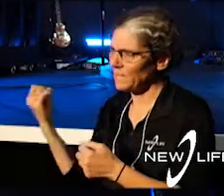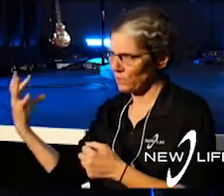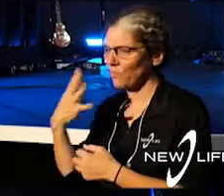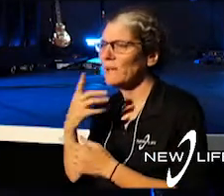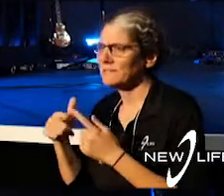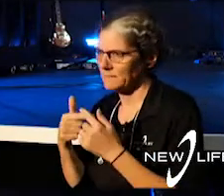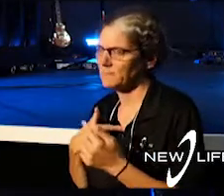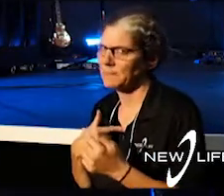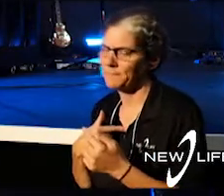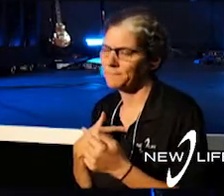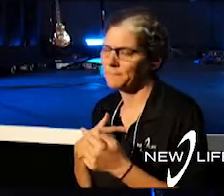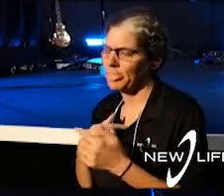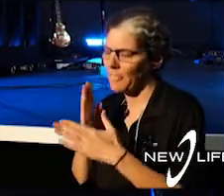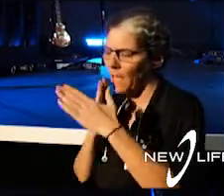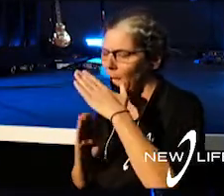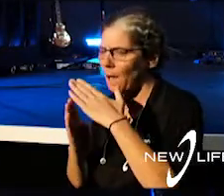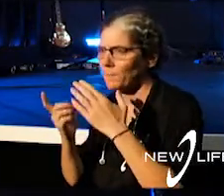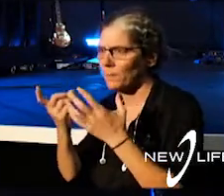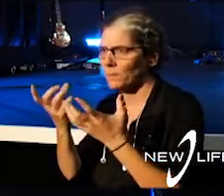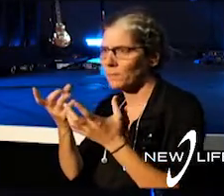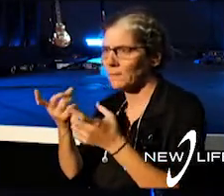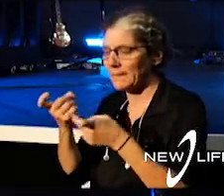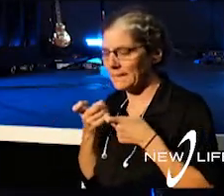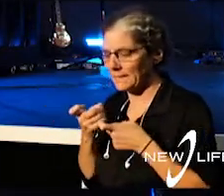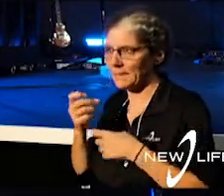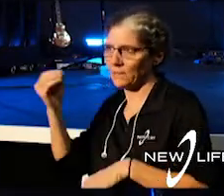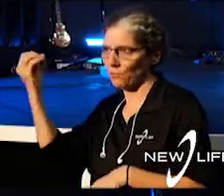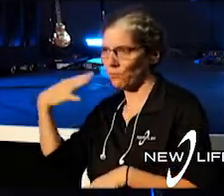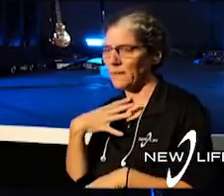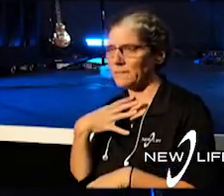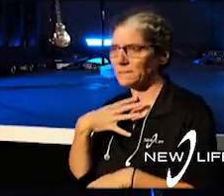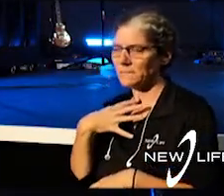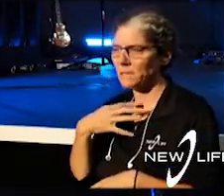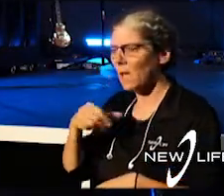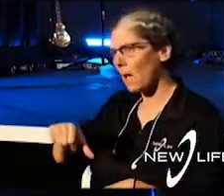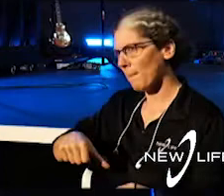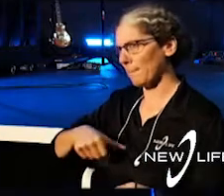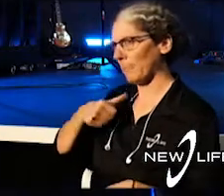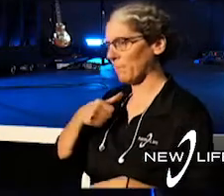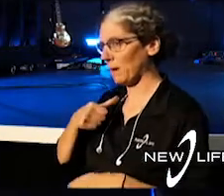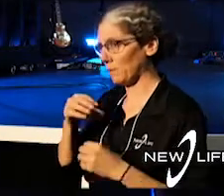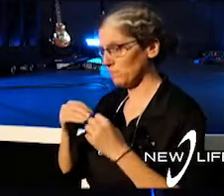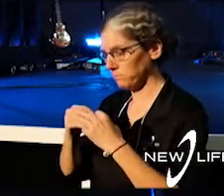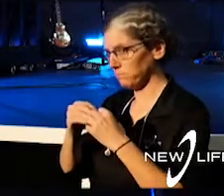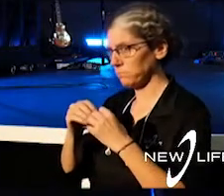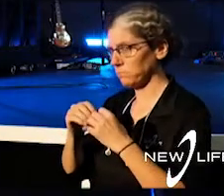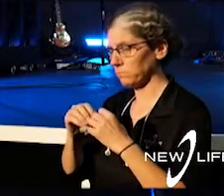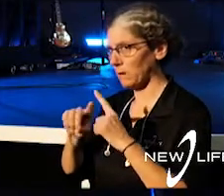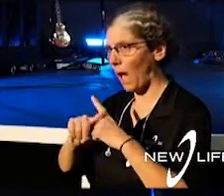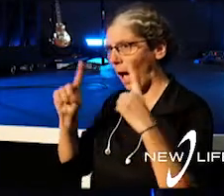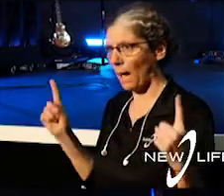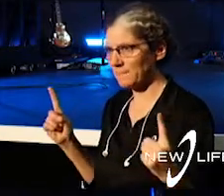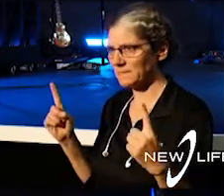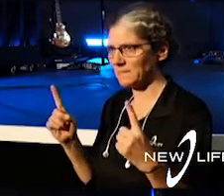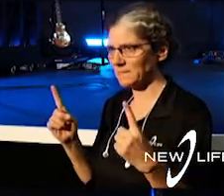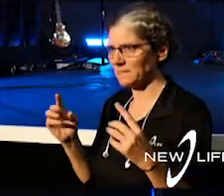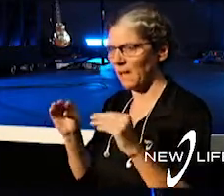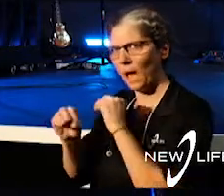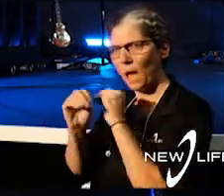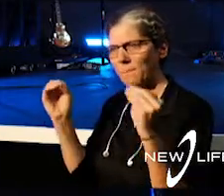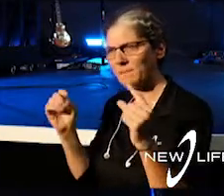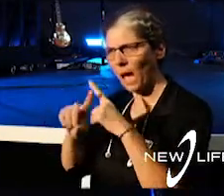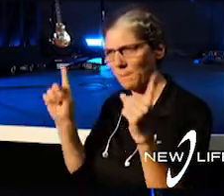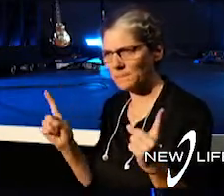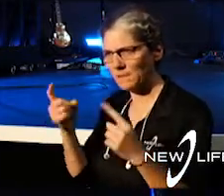So the humble get grace, and the proud are in opposition to God. I don't know about you, but that sounds like a